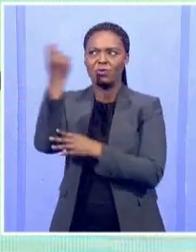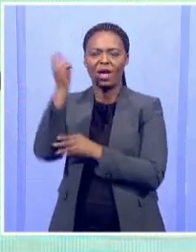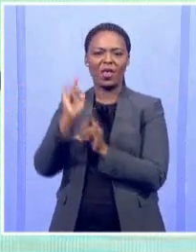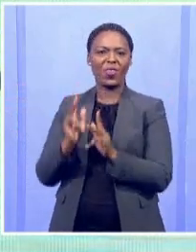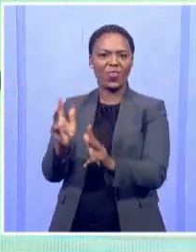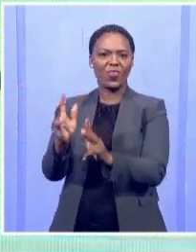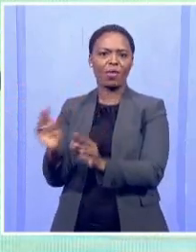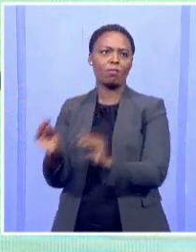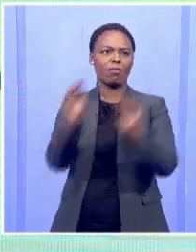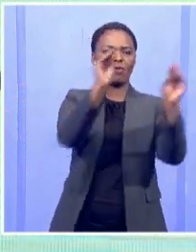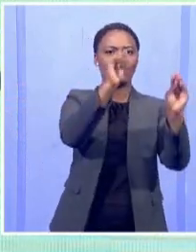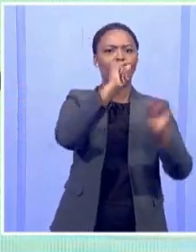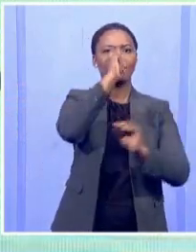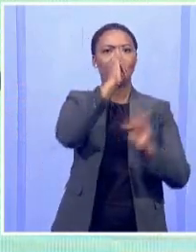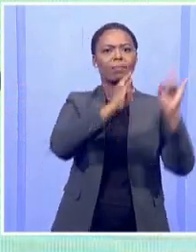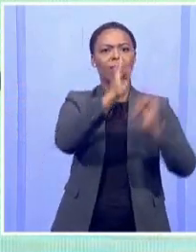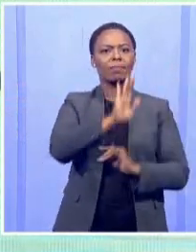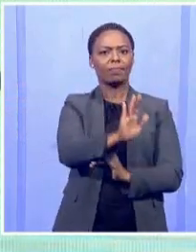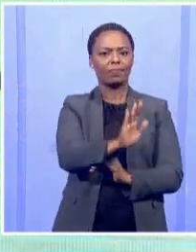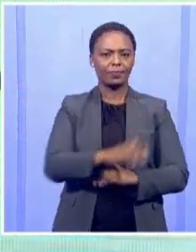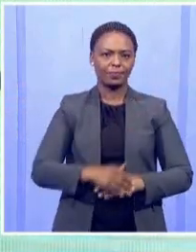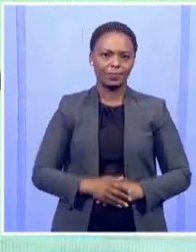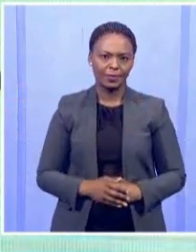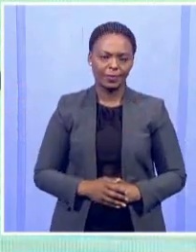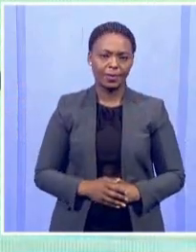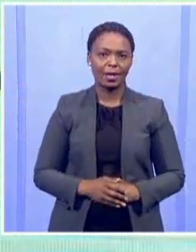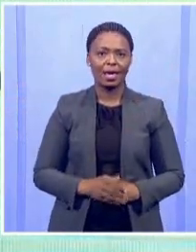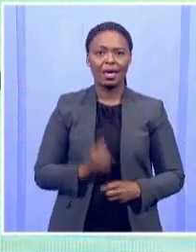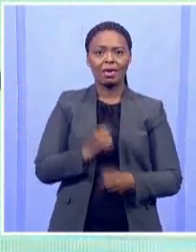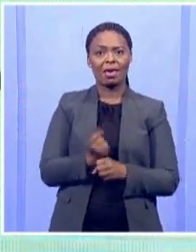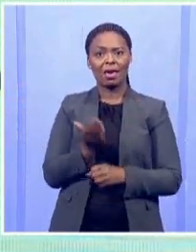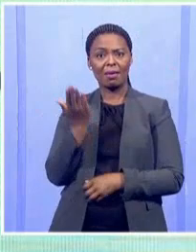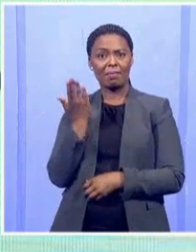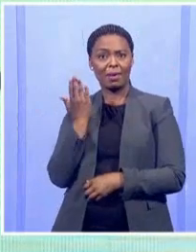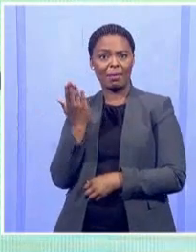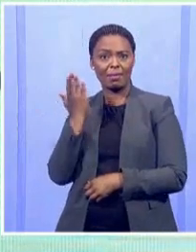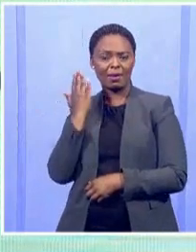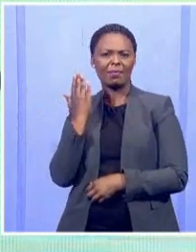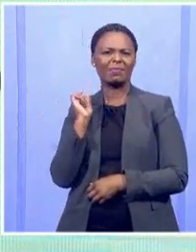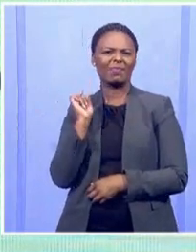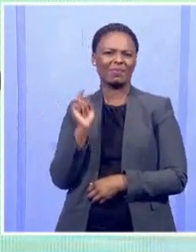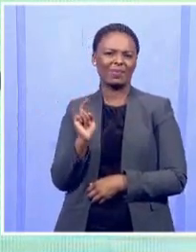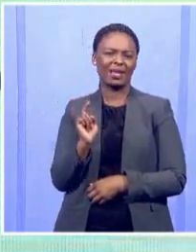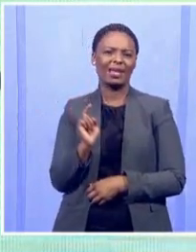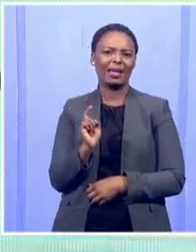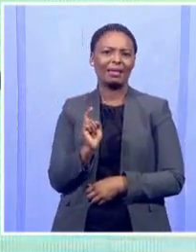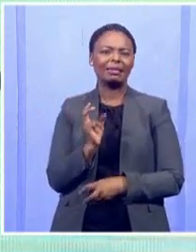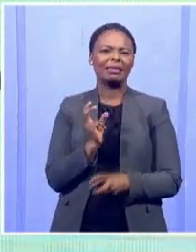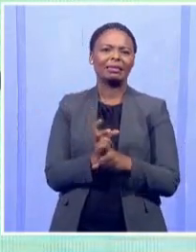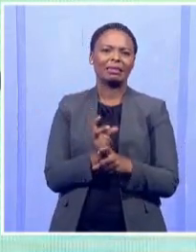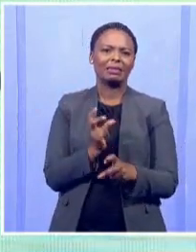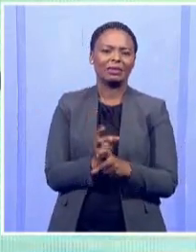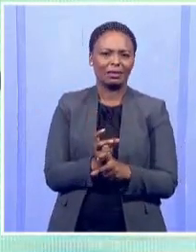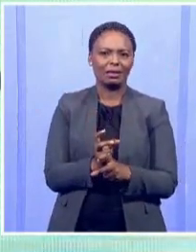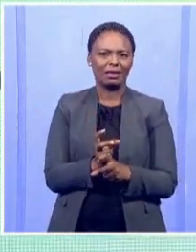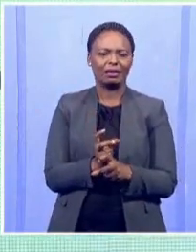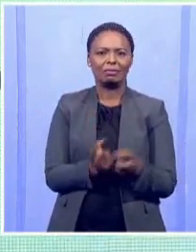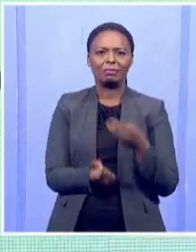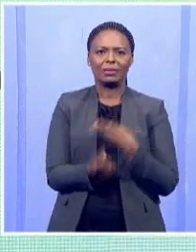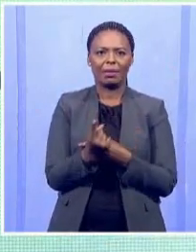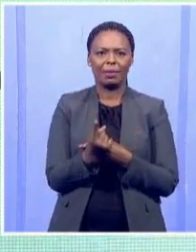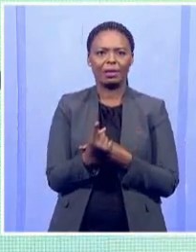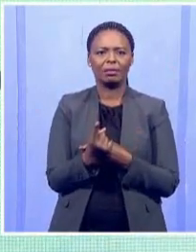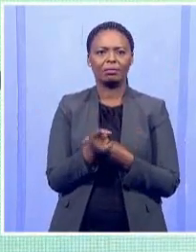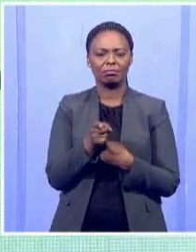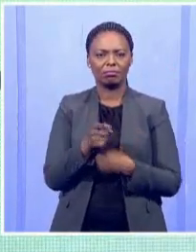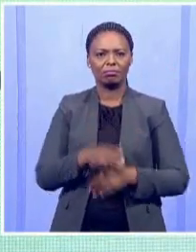areas. Some few years ago, we had a very difficult situation where there was an